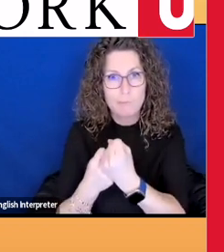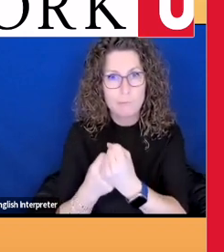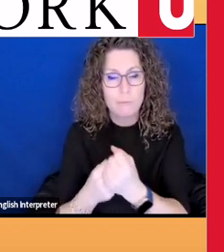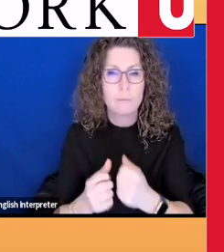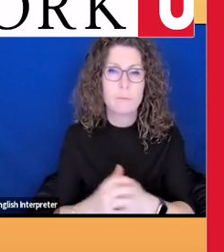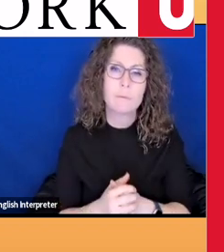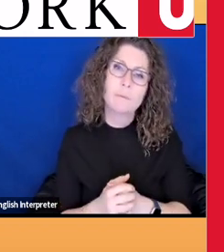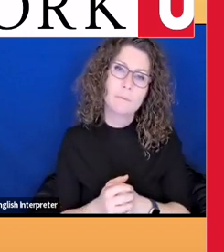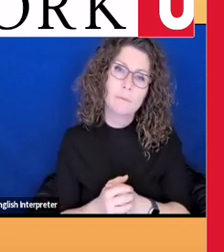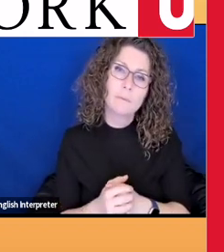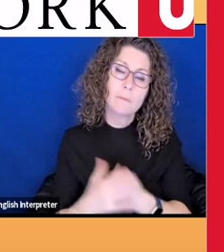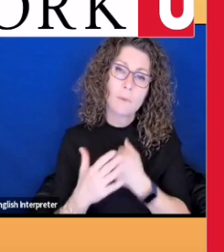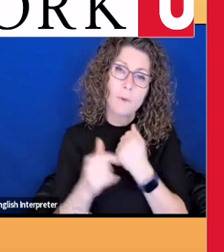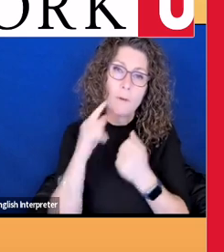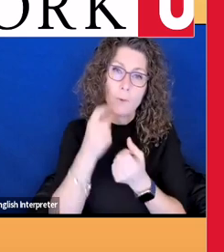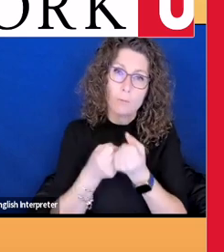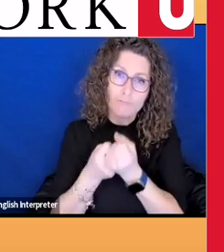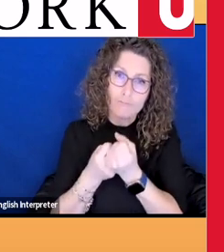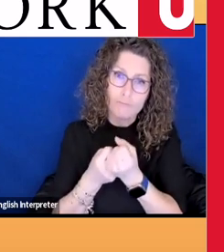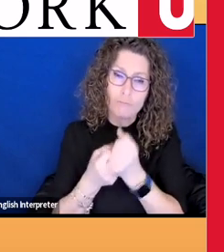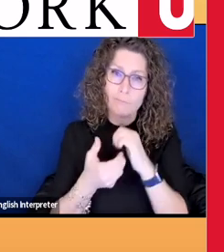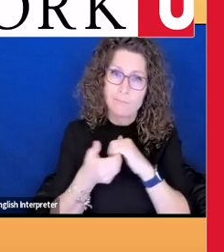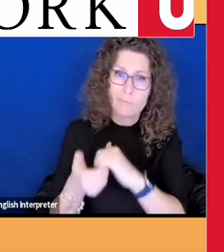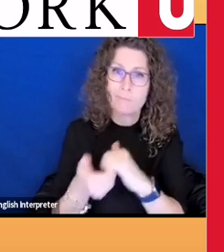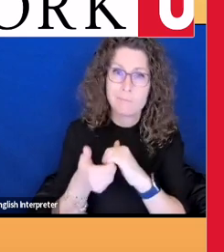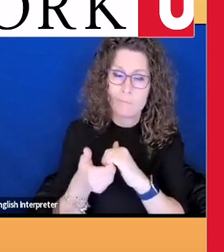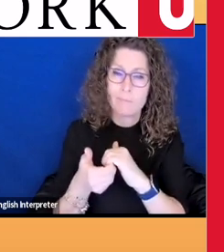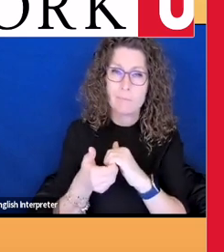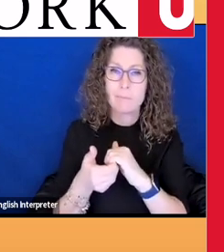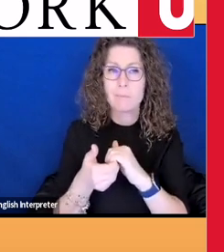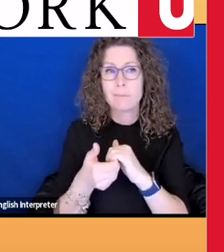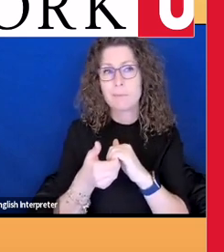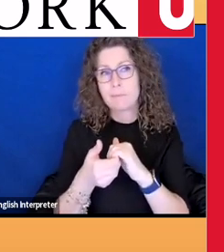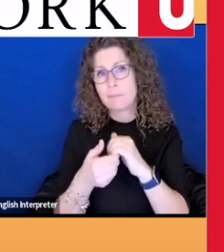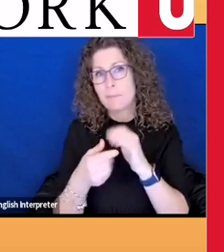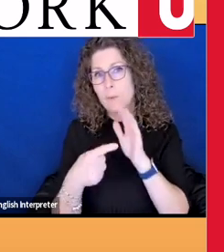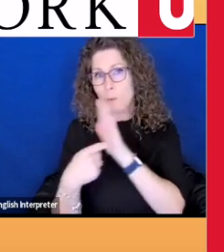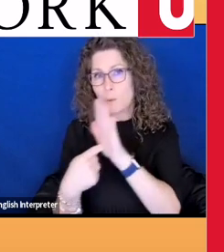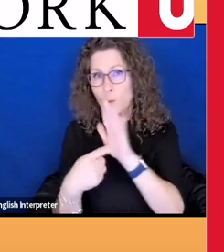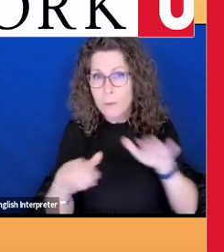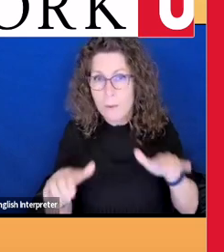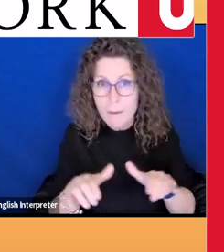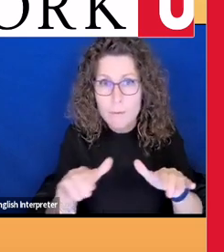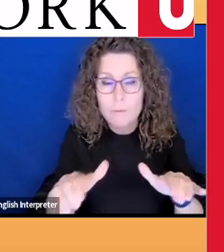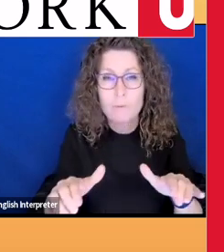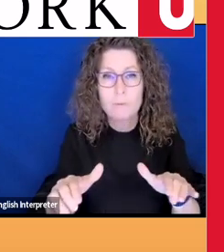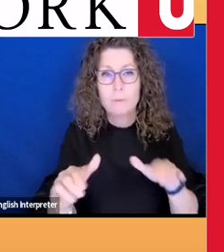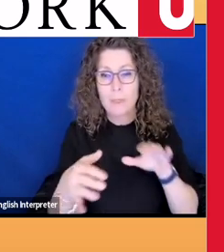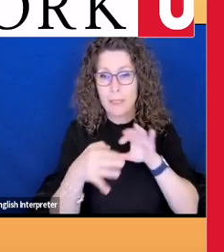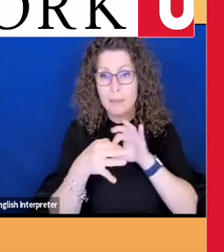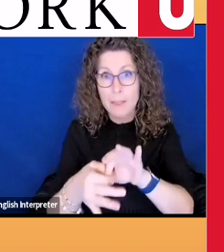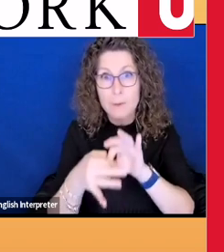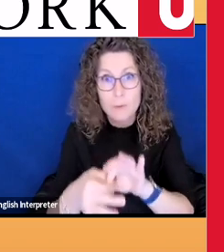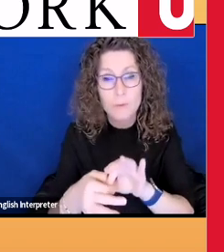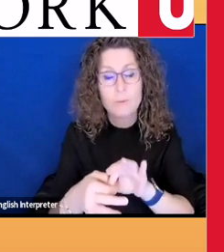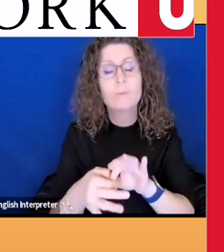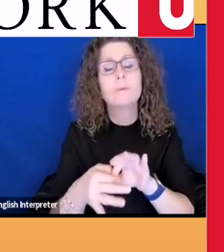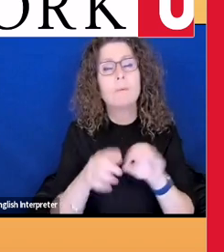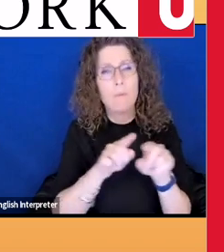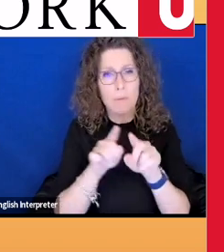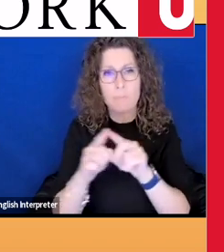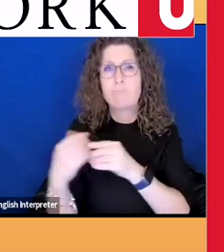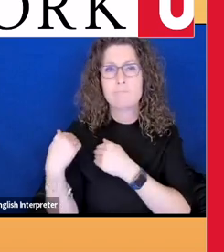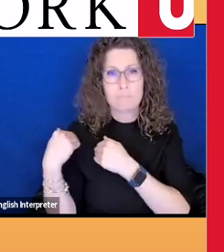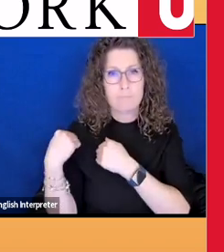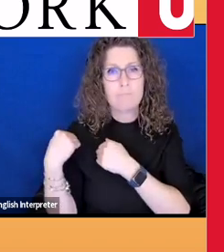The call to solidarity implies the enactment, or at least the expression of both an attachment as well as a responsibility